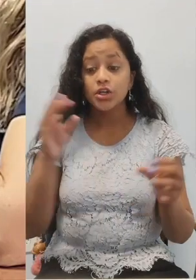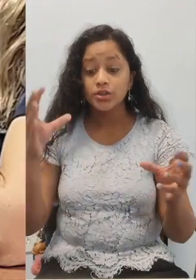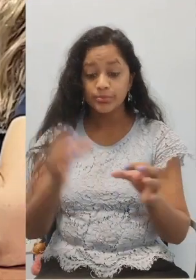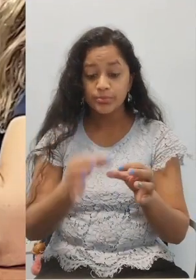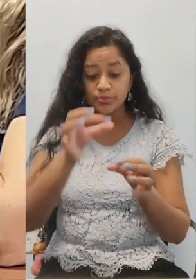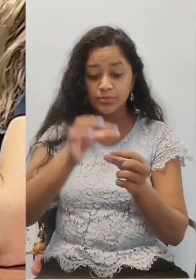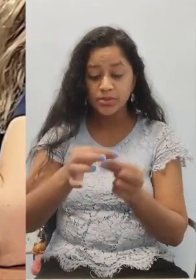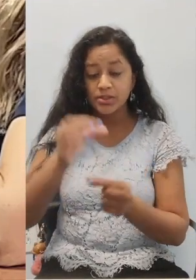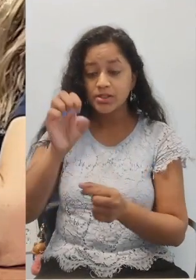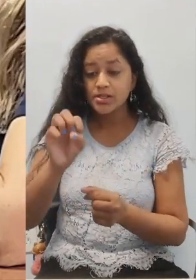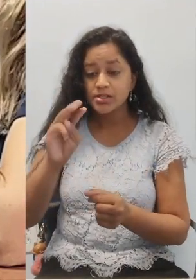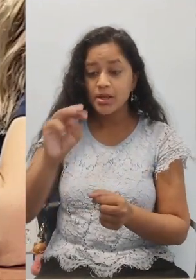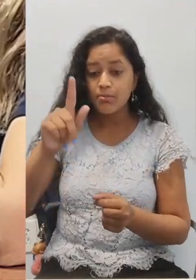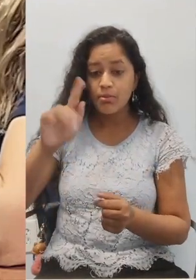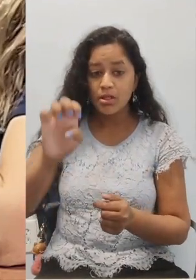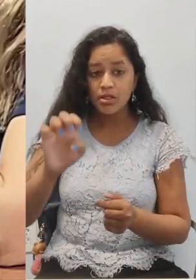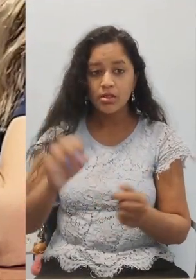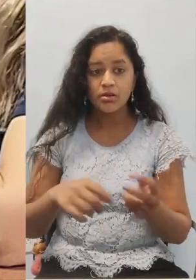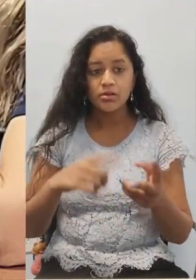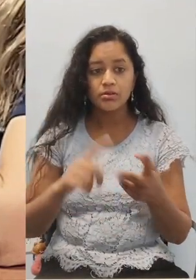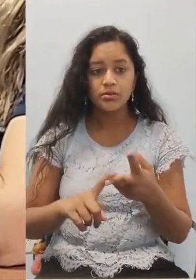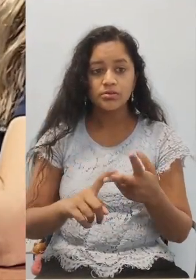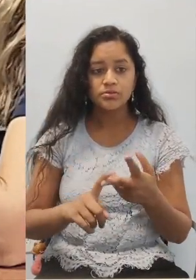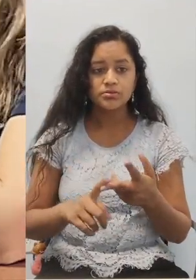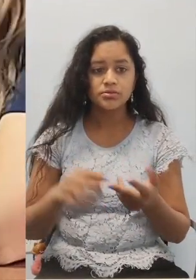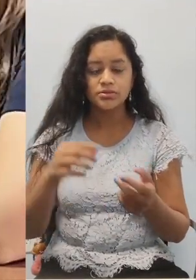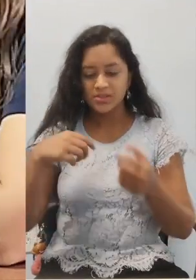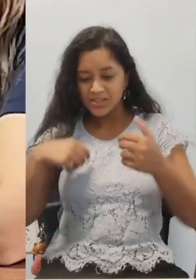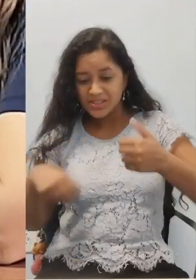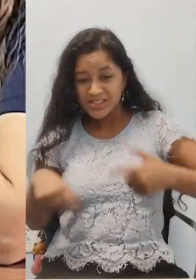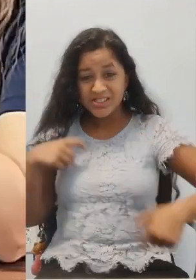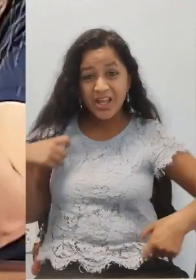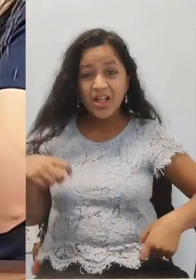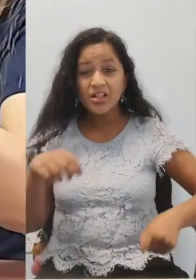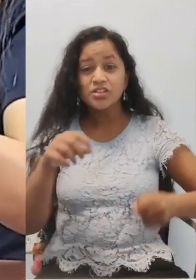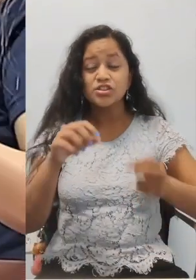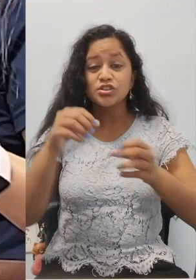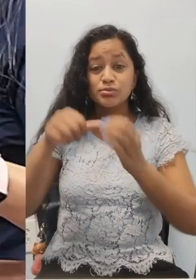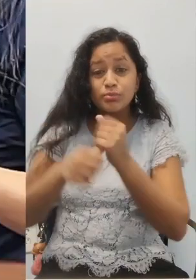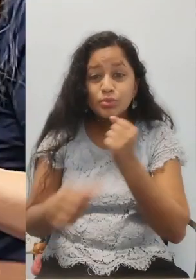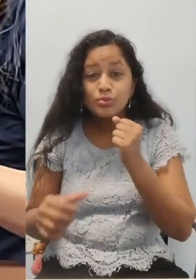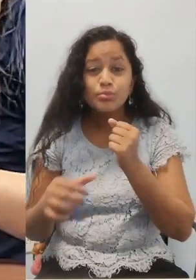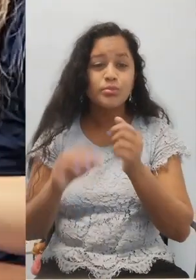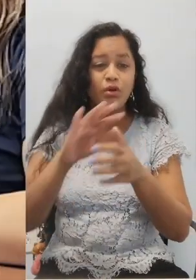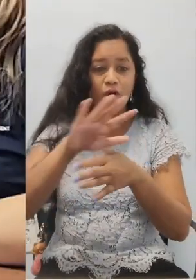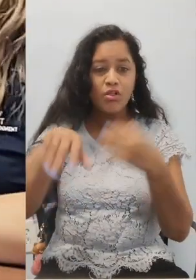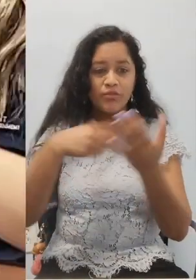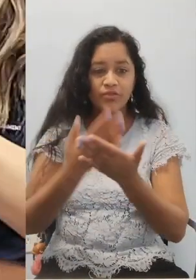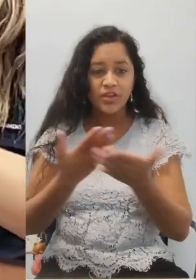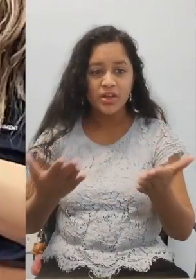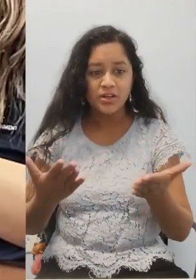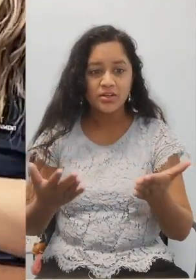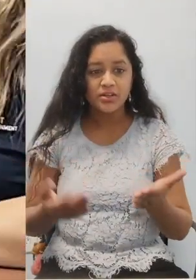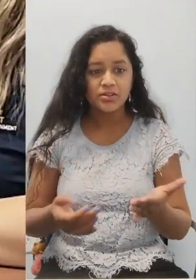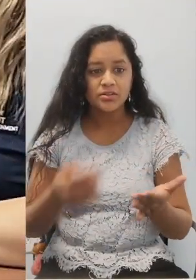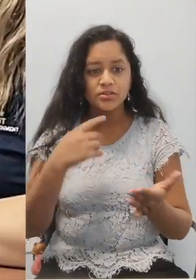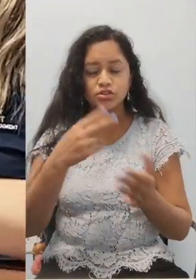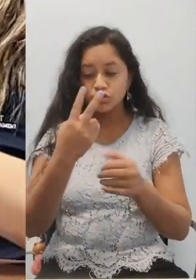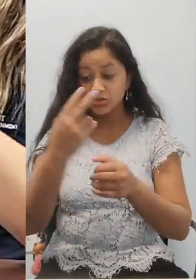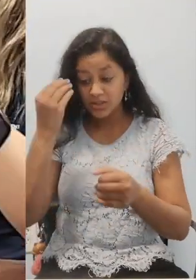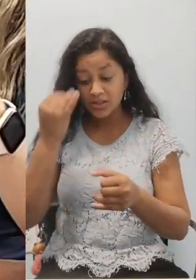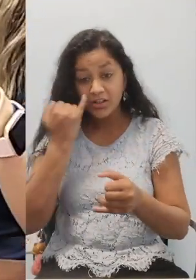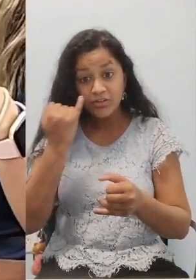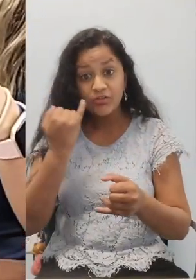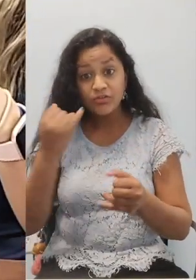for environmental DNA. Because everyone, we leave all the DNA in our environment, and so do fish. So